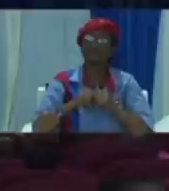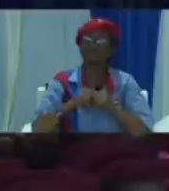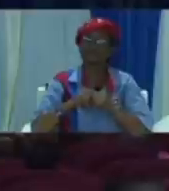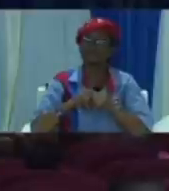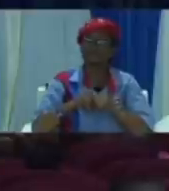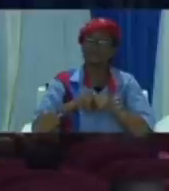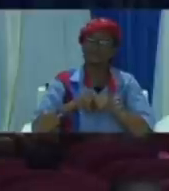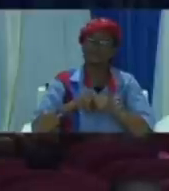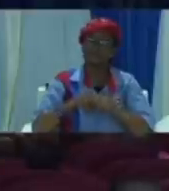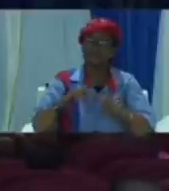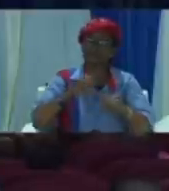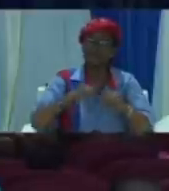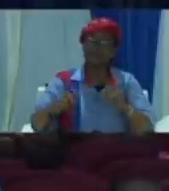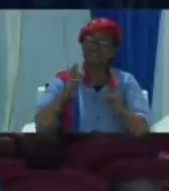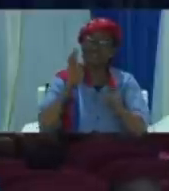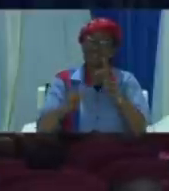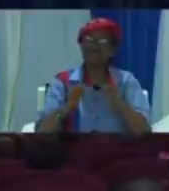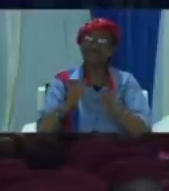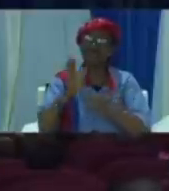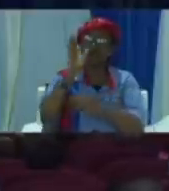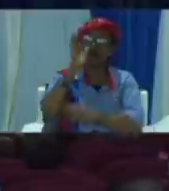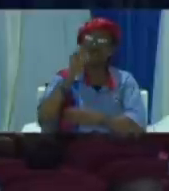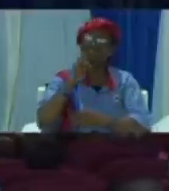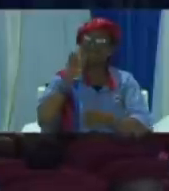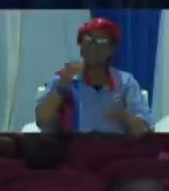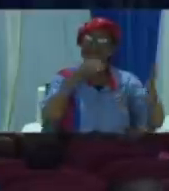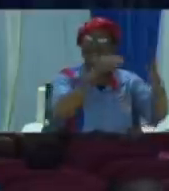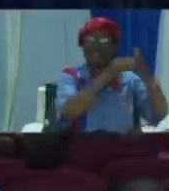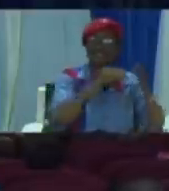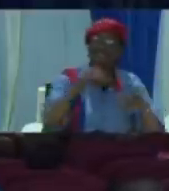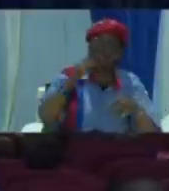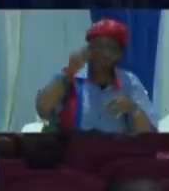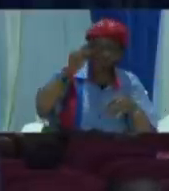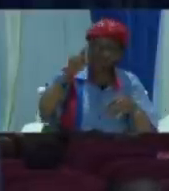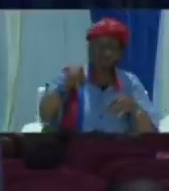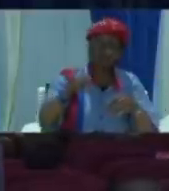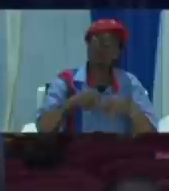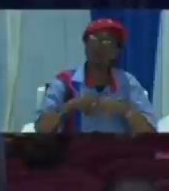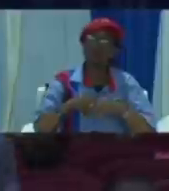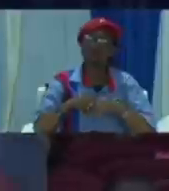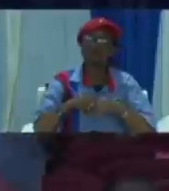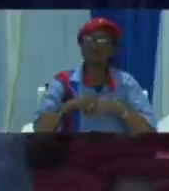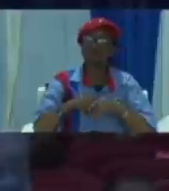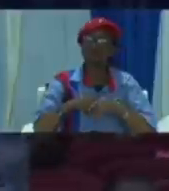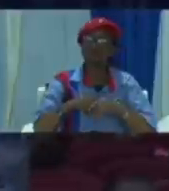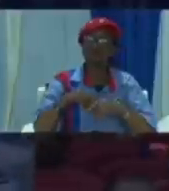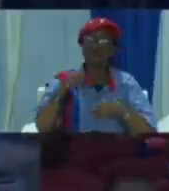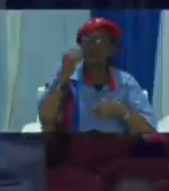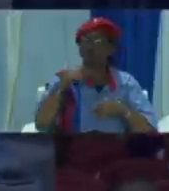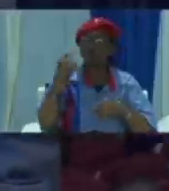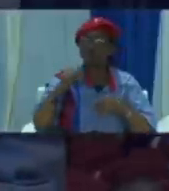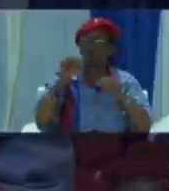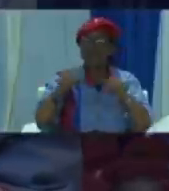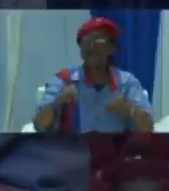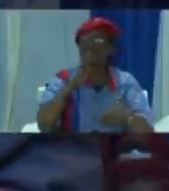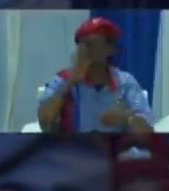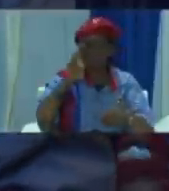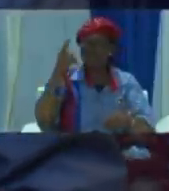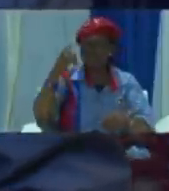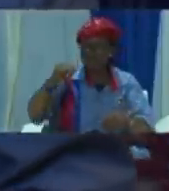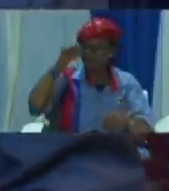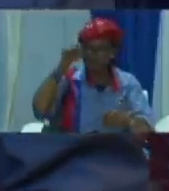But if God is against you, who can be for you?